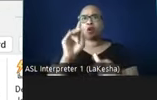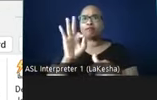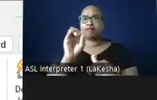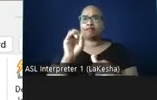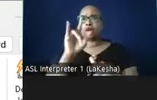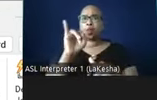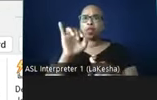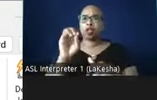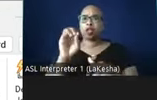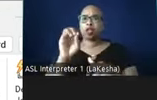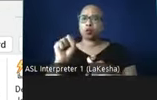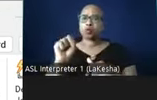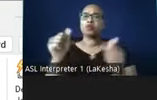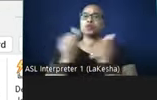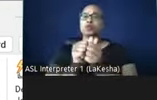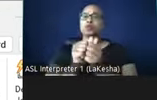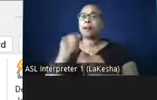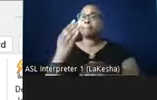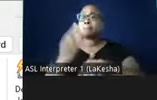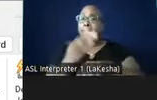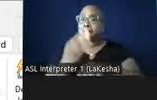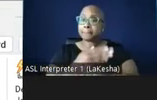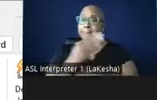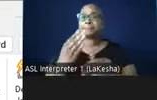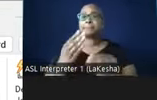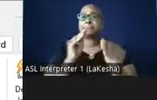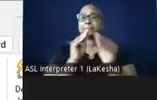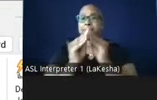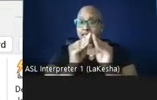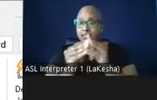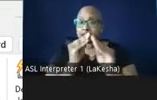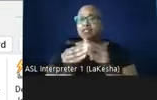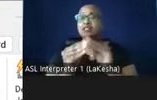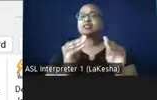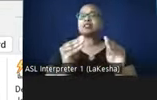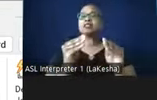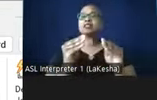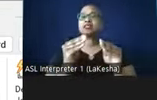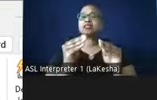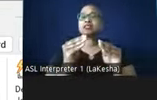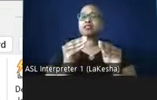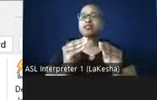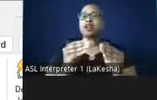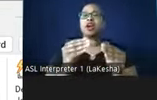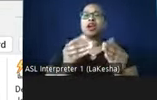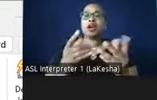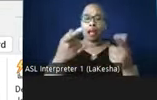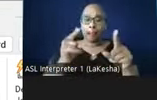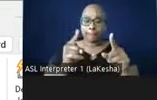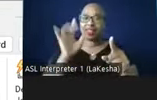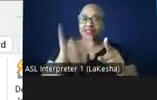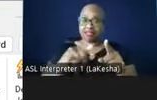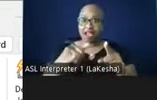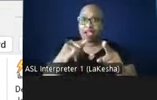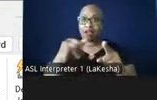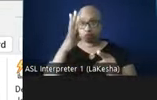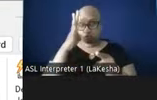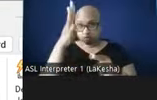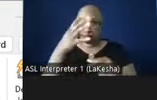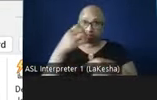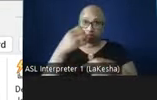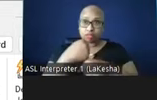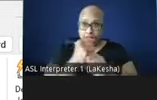deferred maintenance and the highest visitation, once that was generated, then there was a team from Park Planning and Special Studies